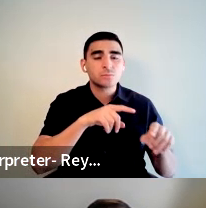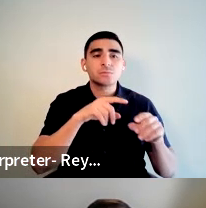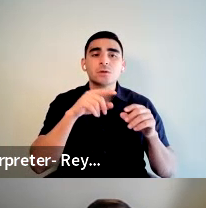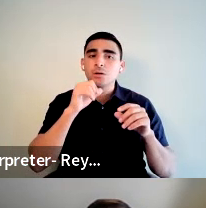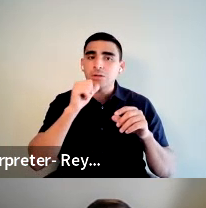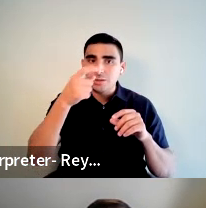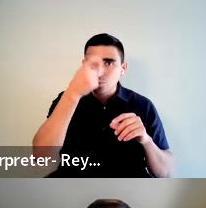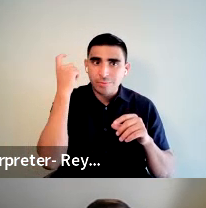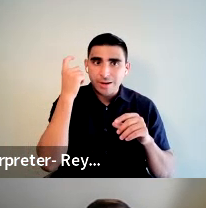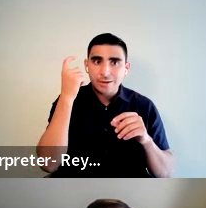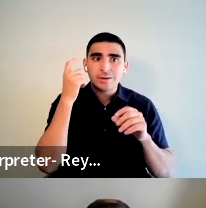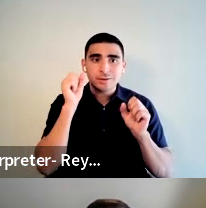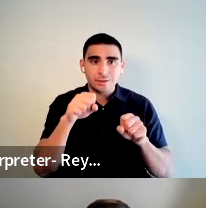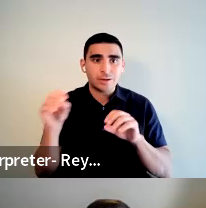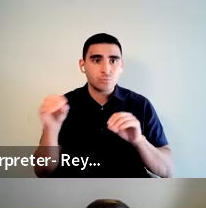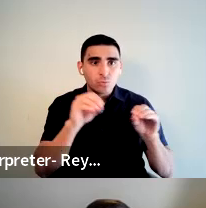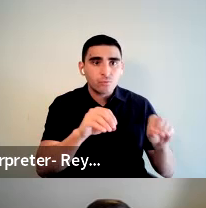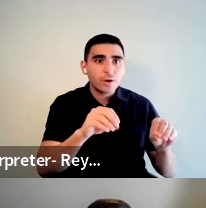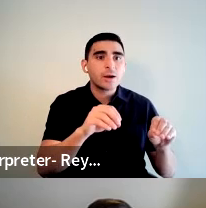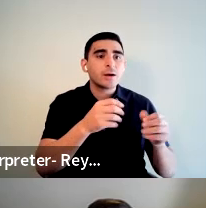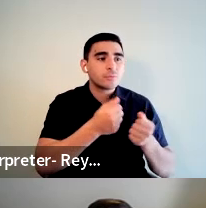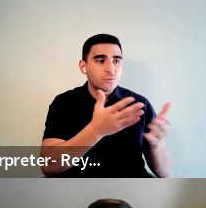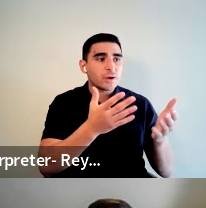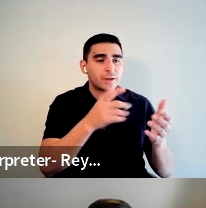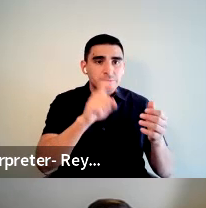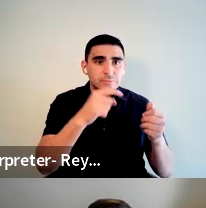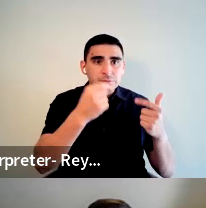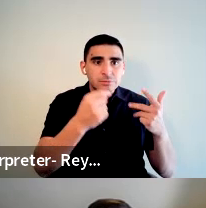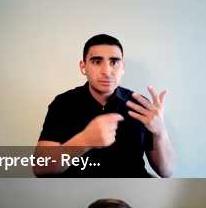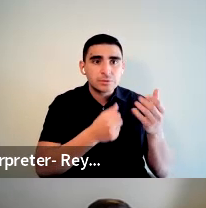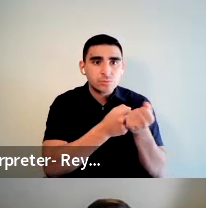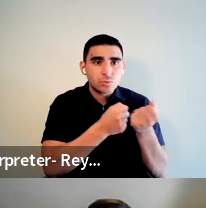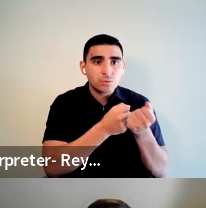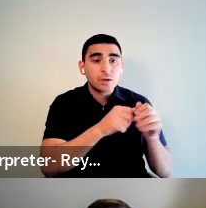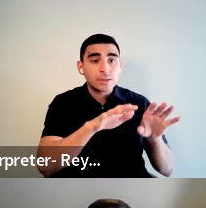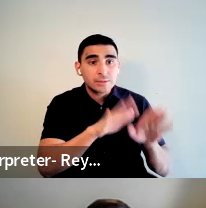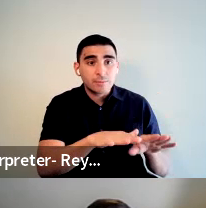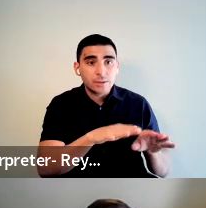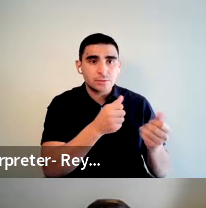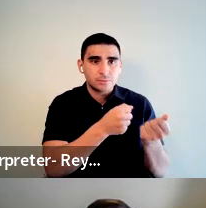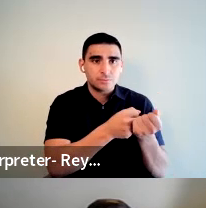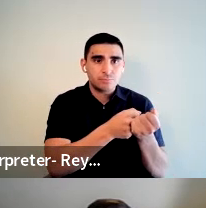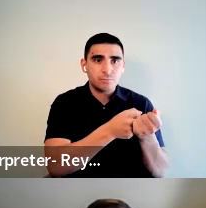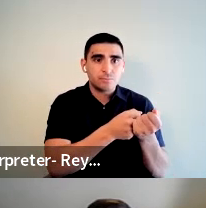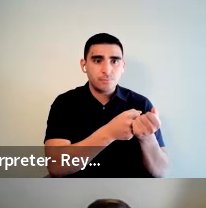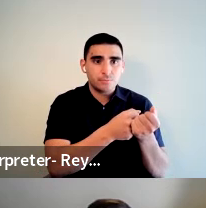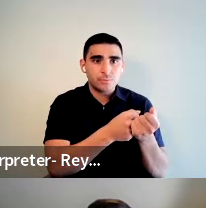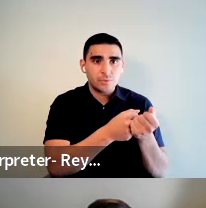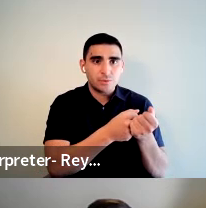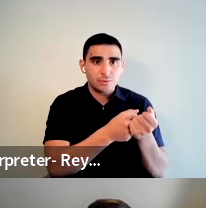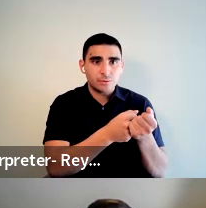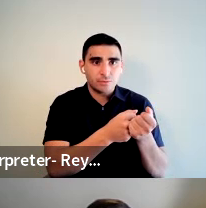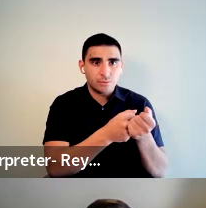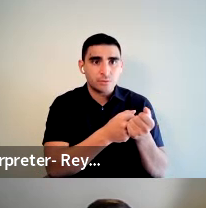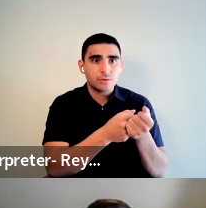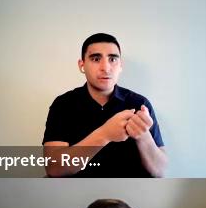up where needed and provide stabilization and support as close to the person or family in